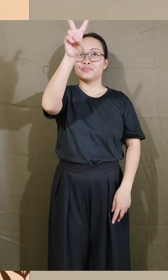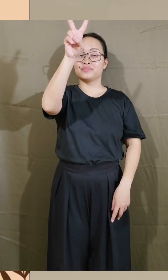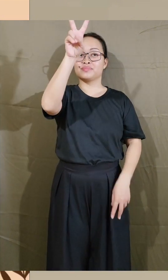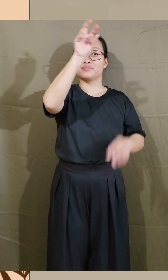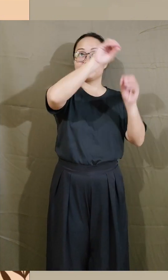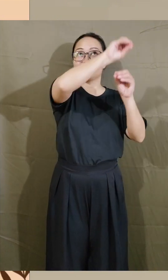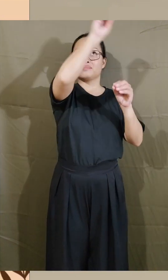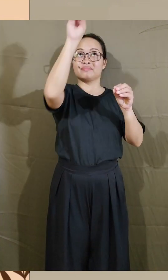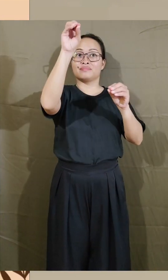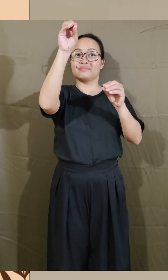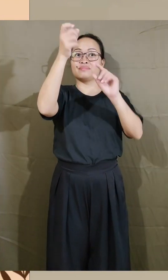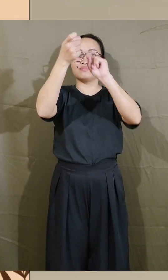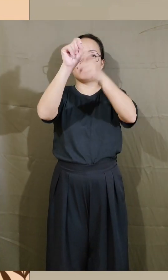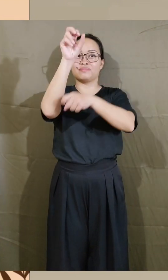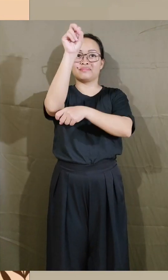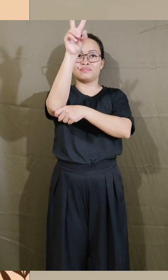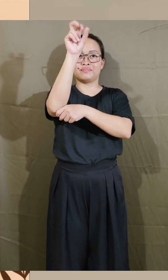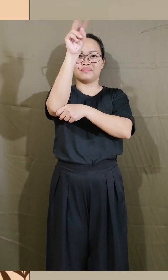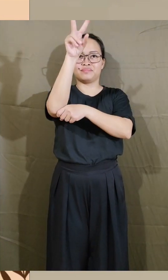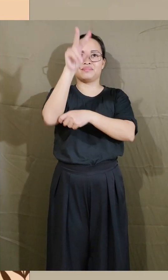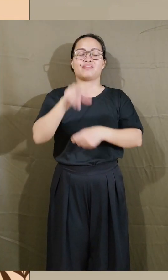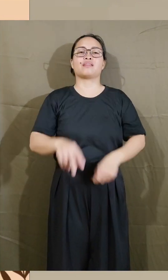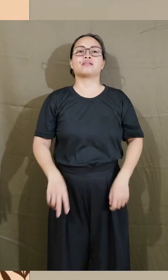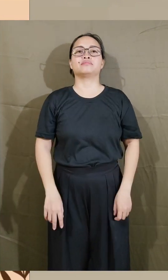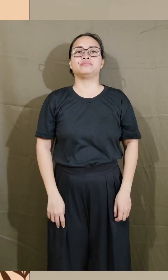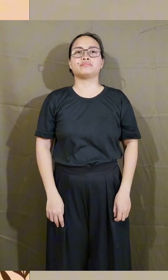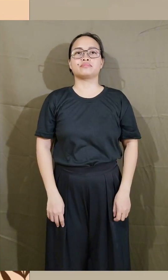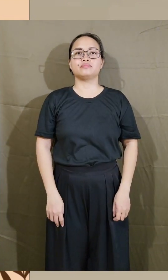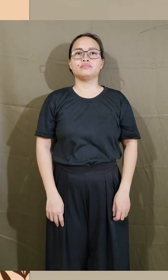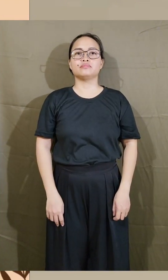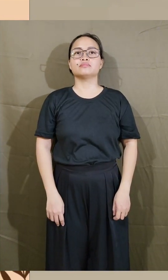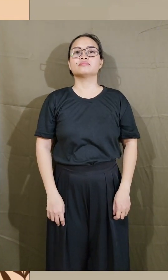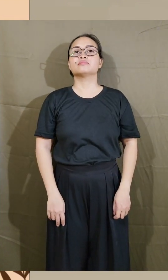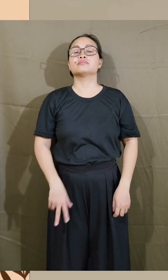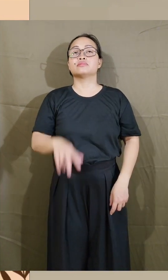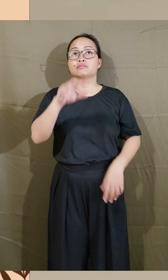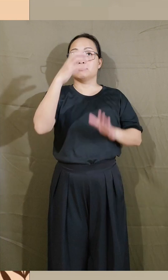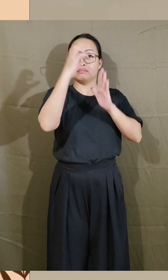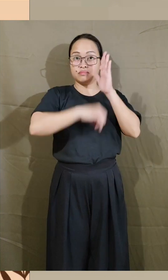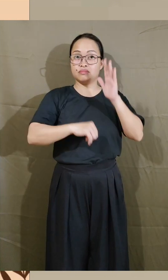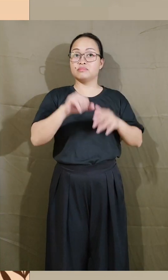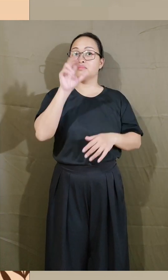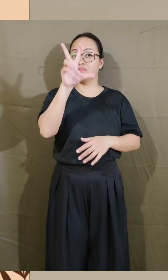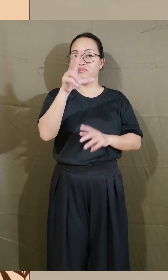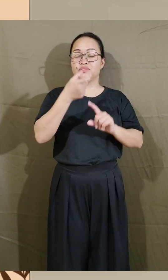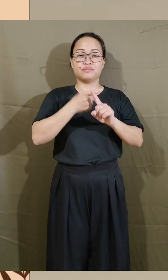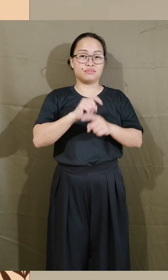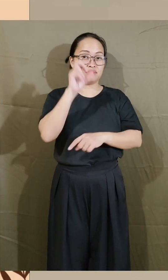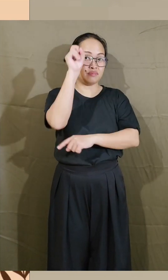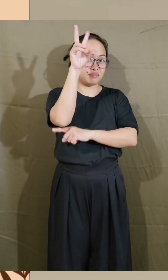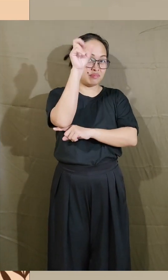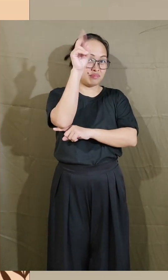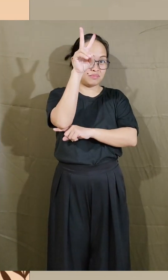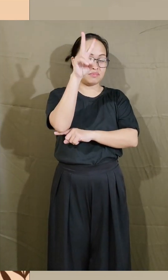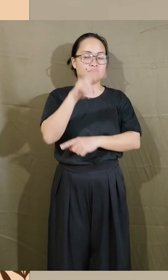2 becomes 12. So we can now take away 3 from 12.